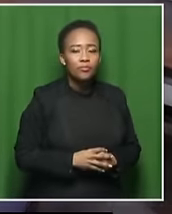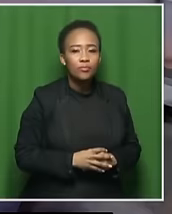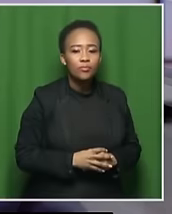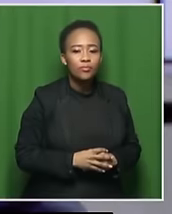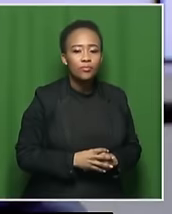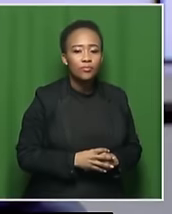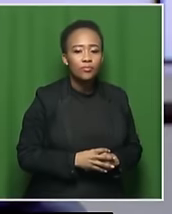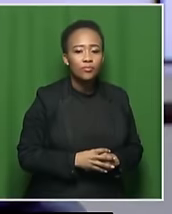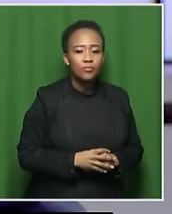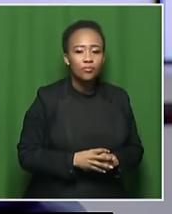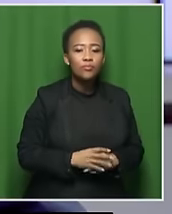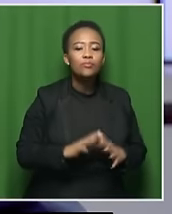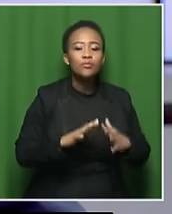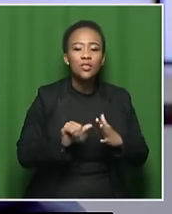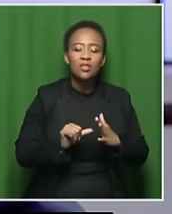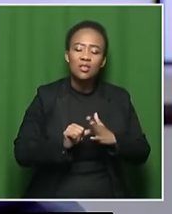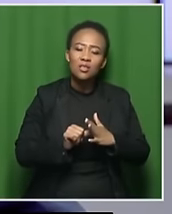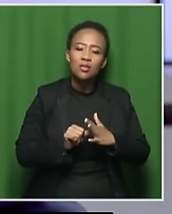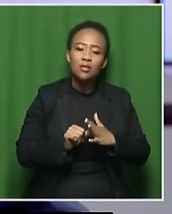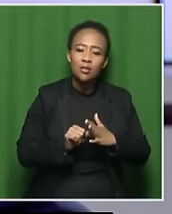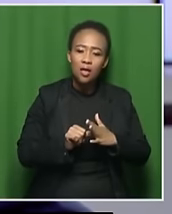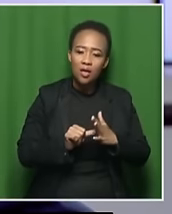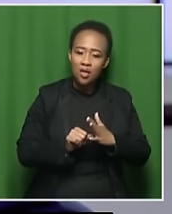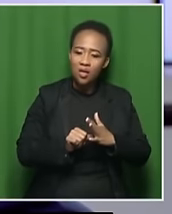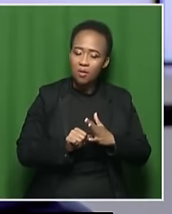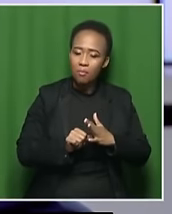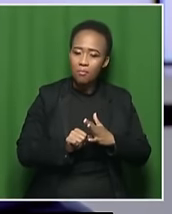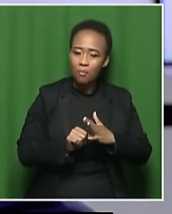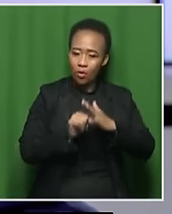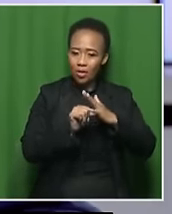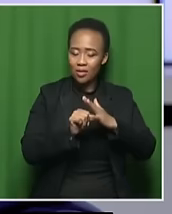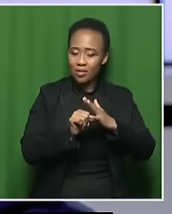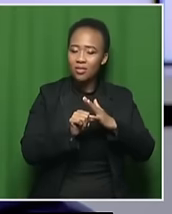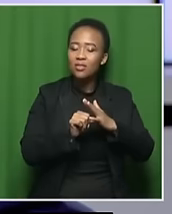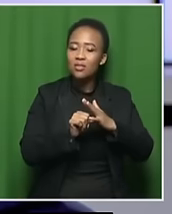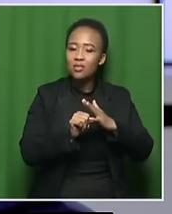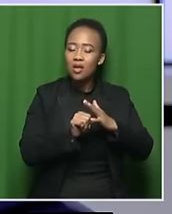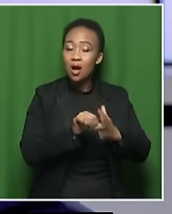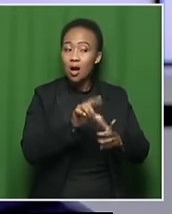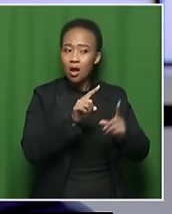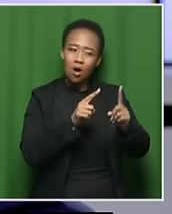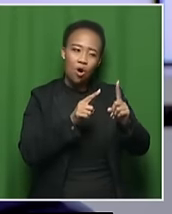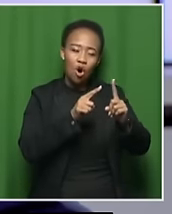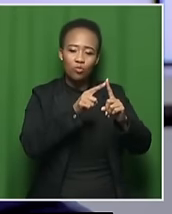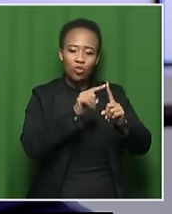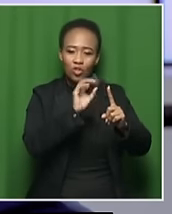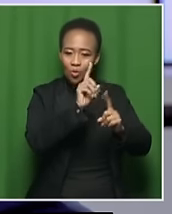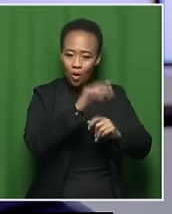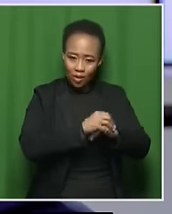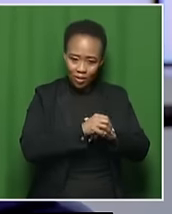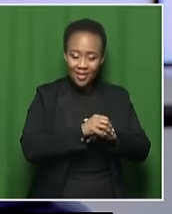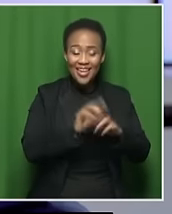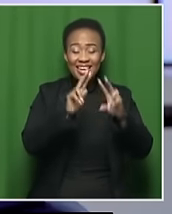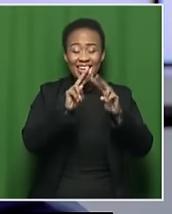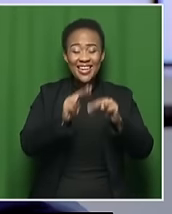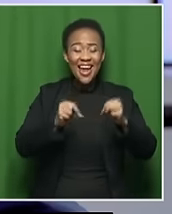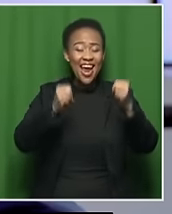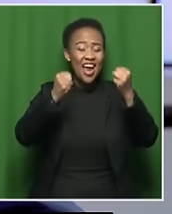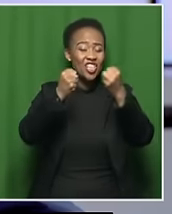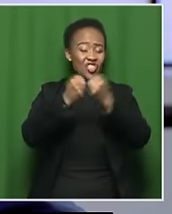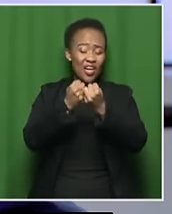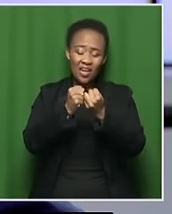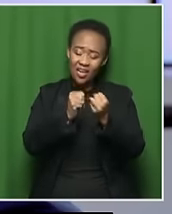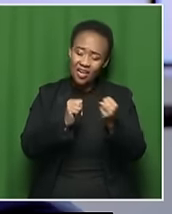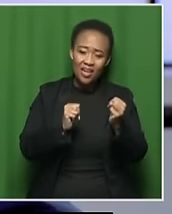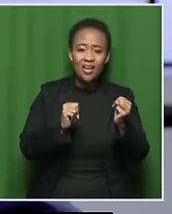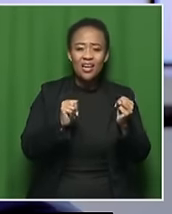the primary object is the country as a nation is fractured. It's